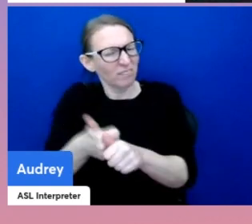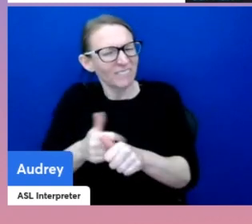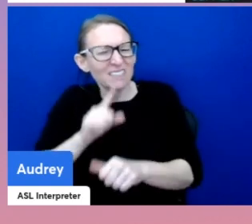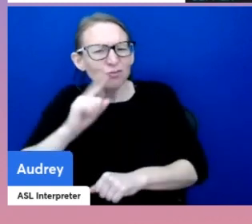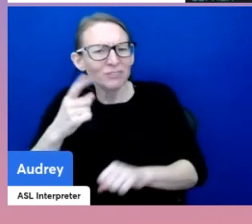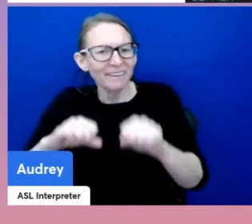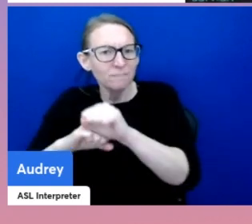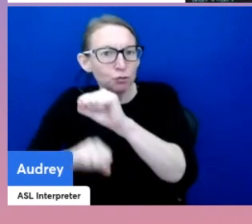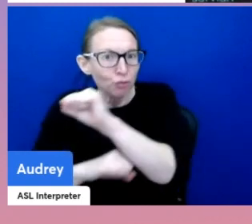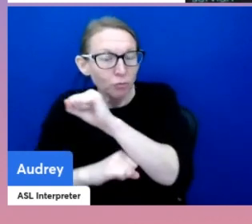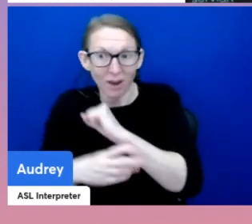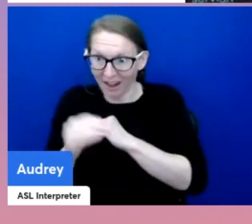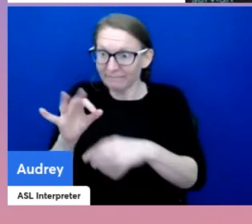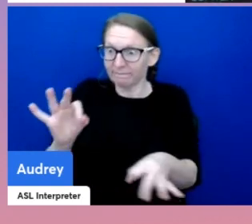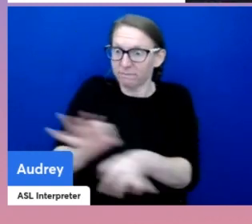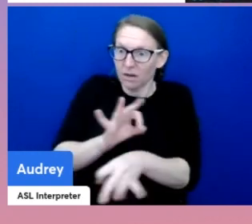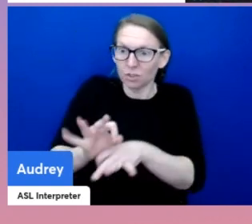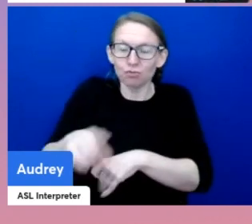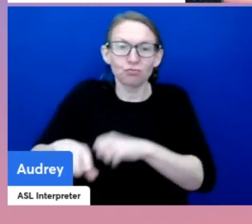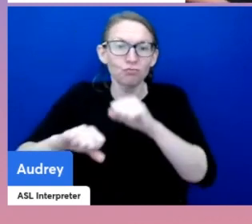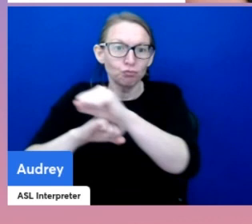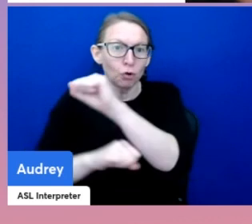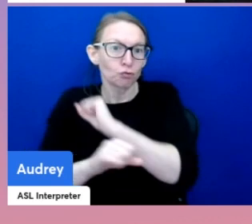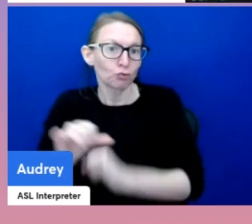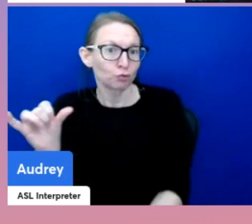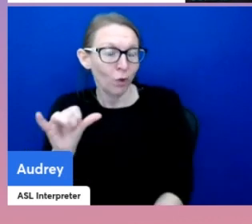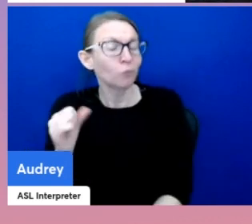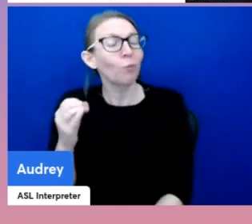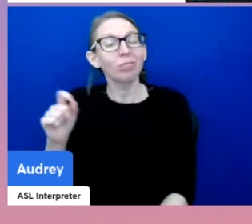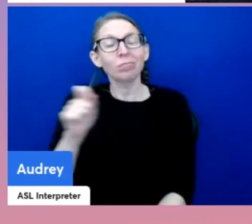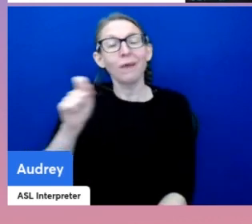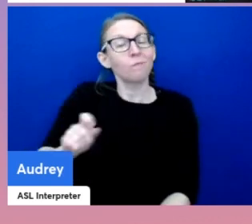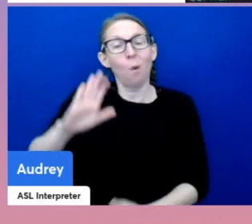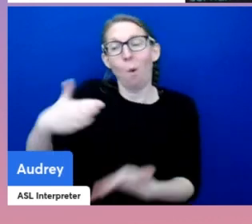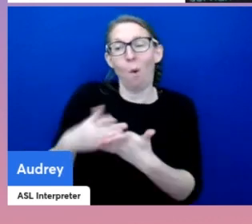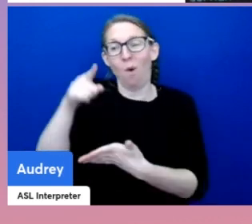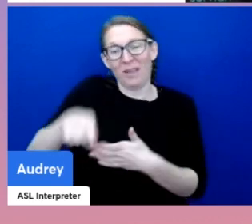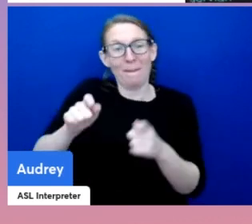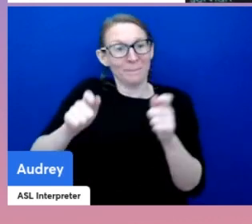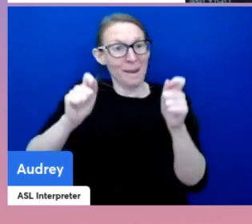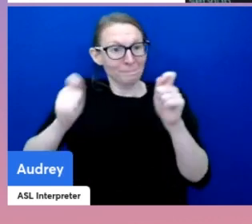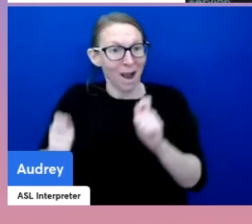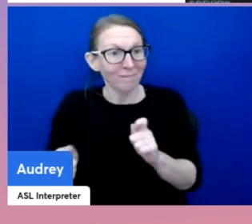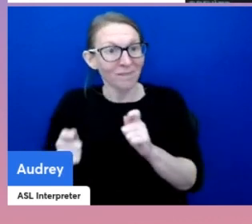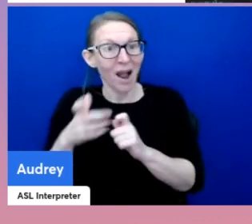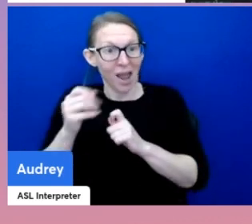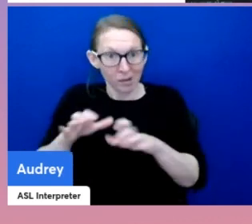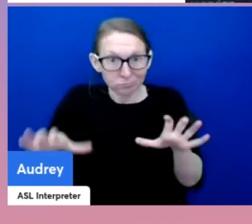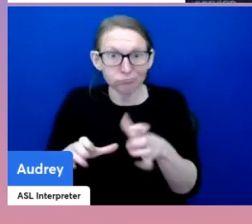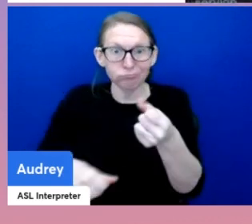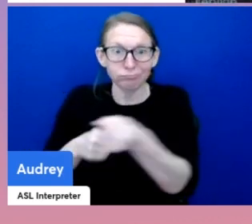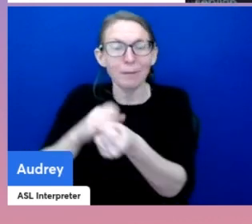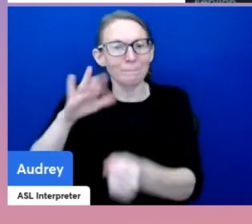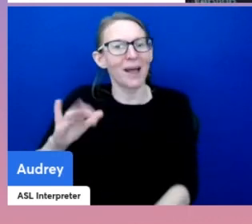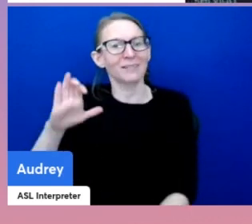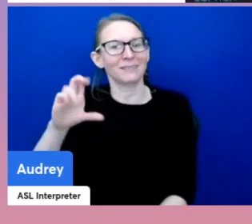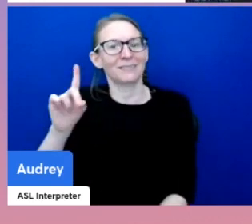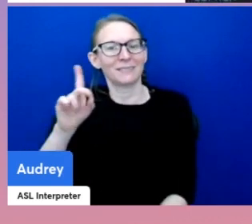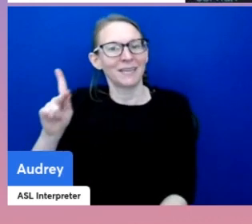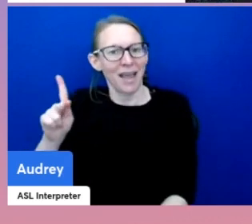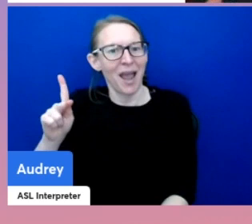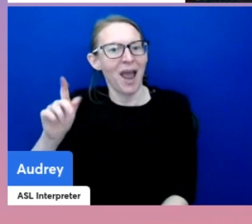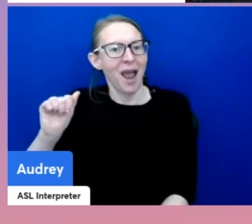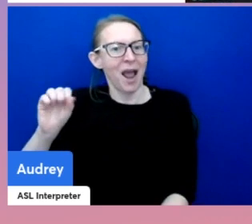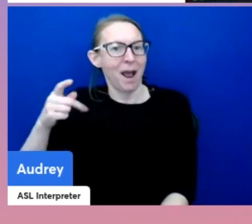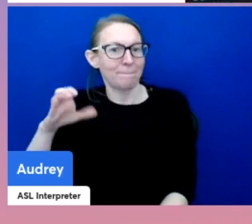And functions are infrastructure as well. Therefore, all of this can be modified and enforced by CDK aspects. So